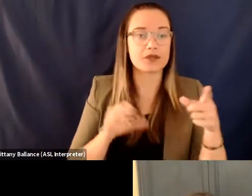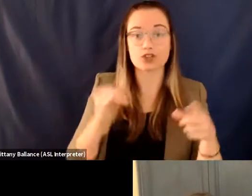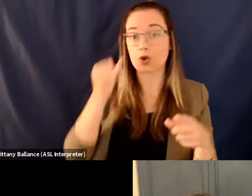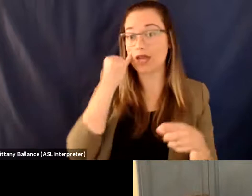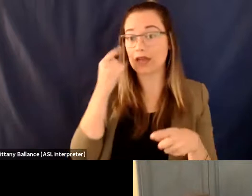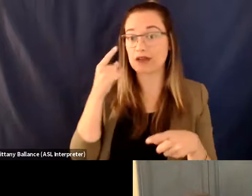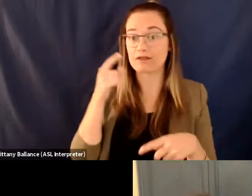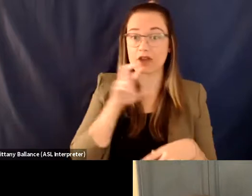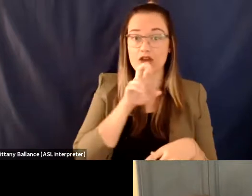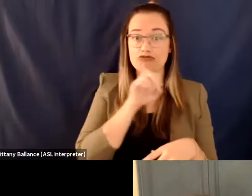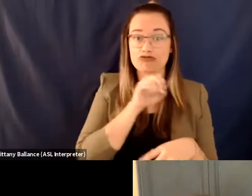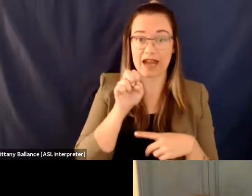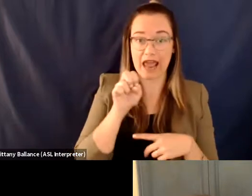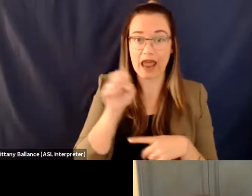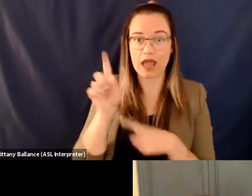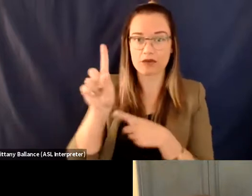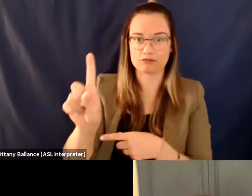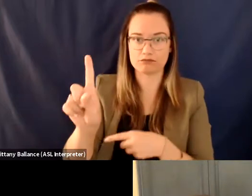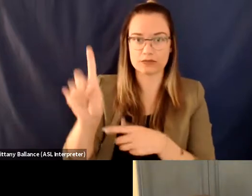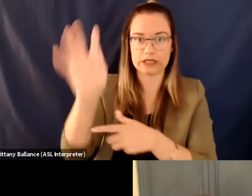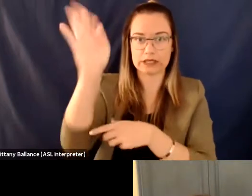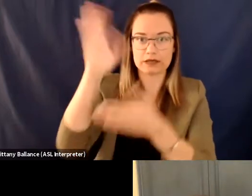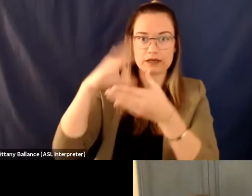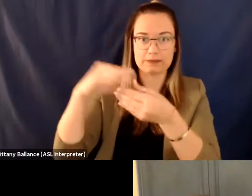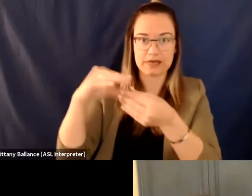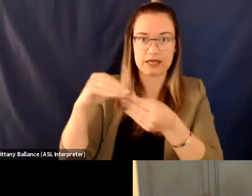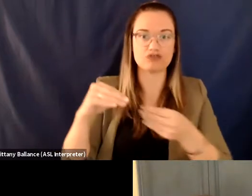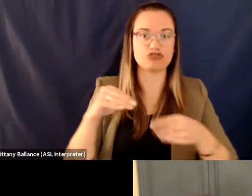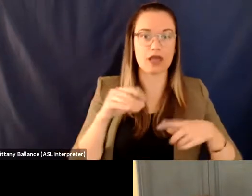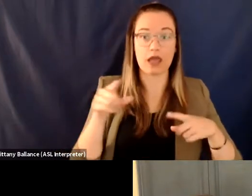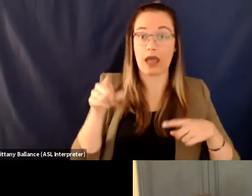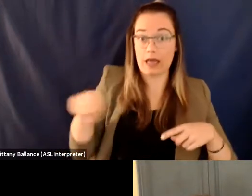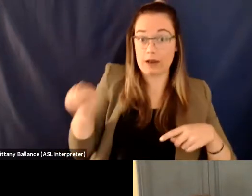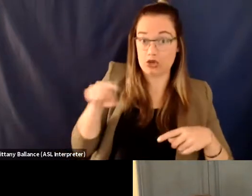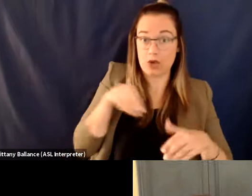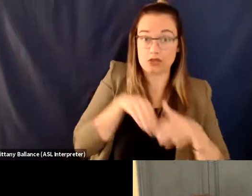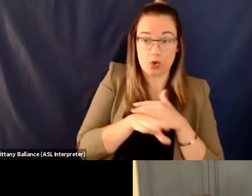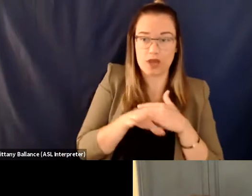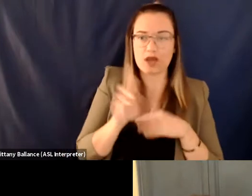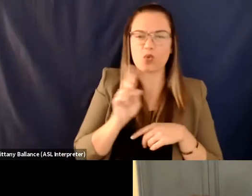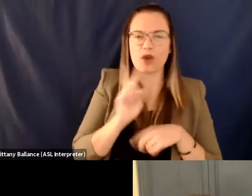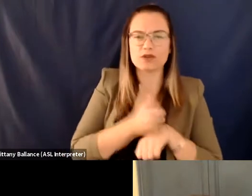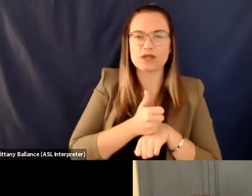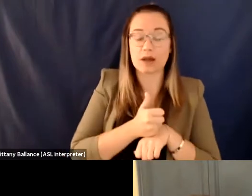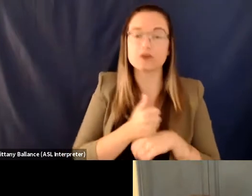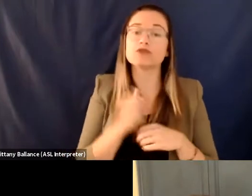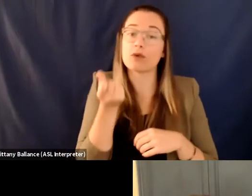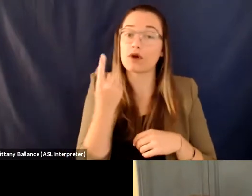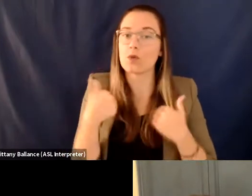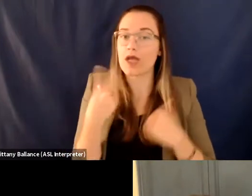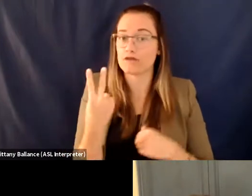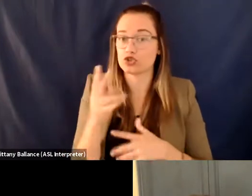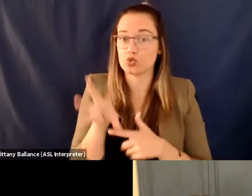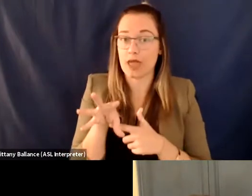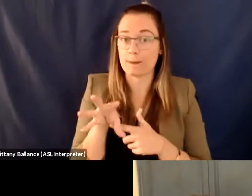Renee is making that speech. Where are you and where are the cameras? There are 2 cameras on stage in that